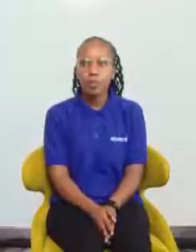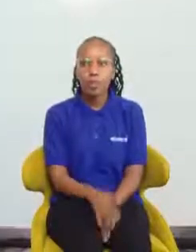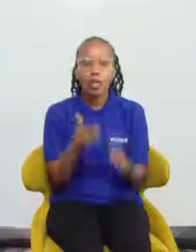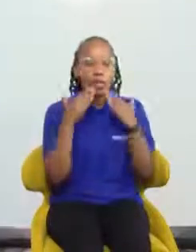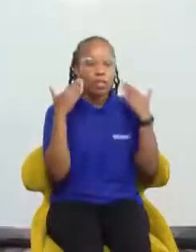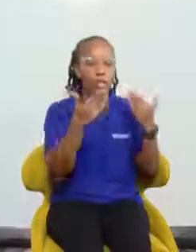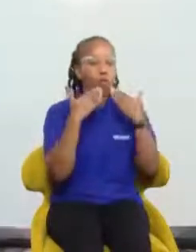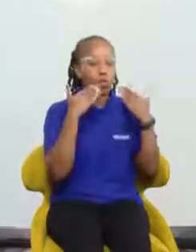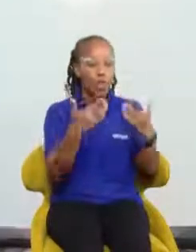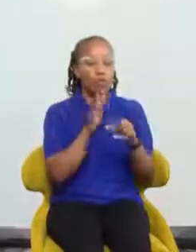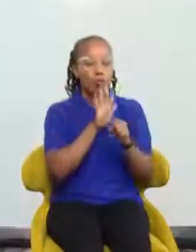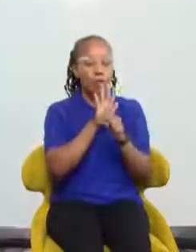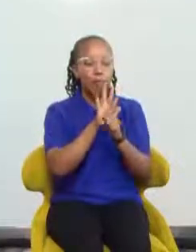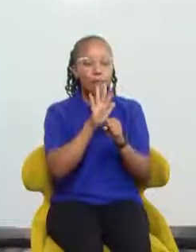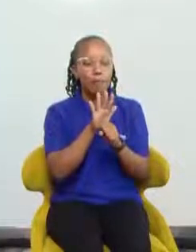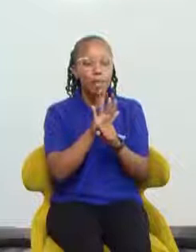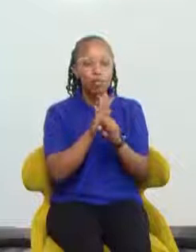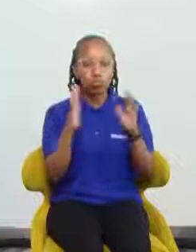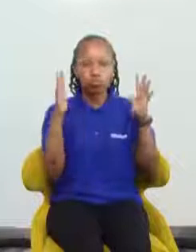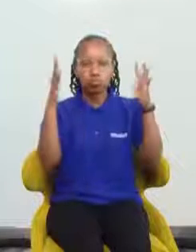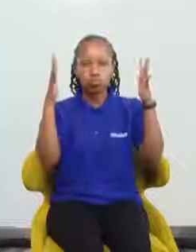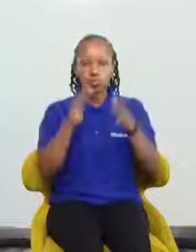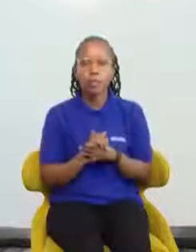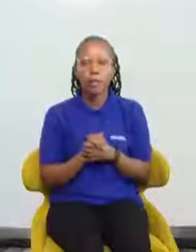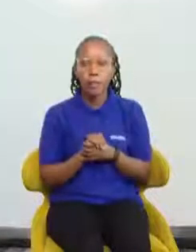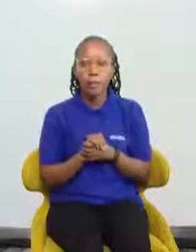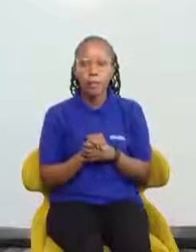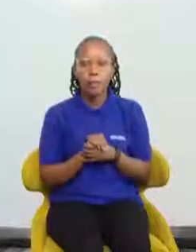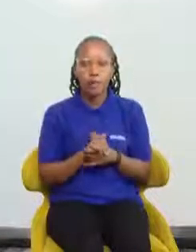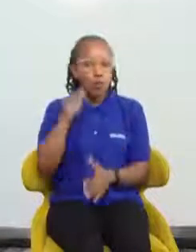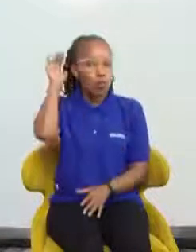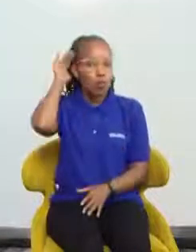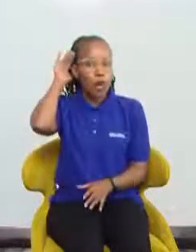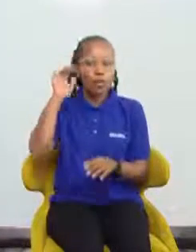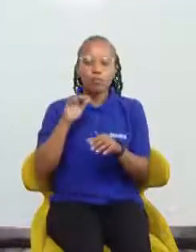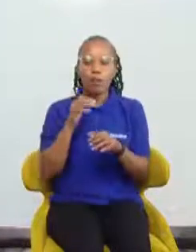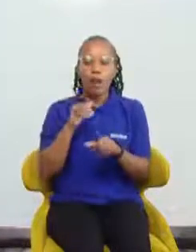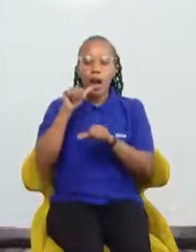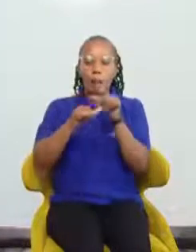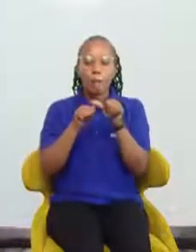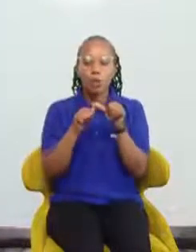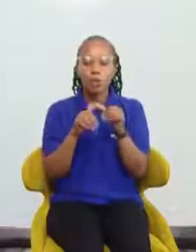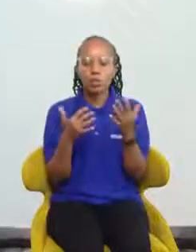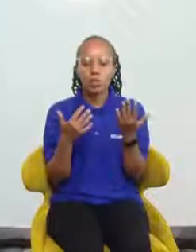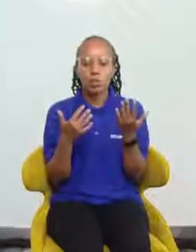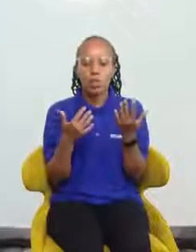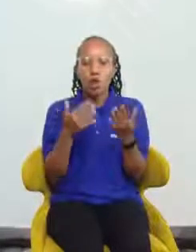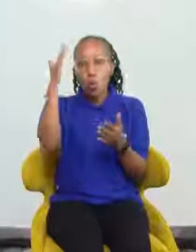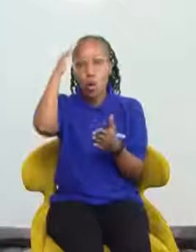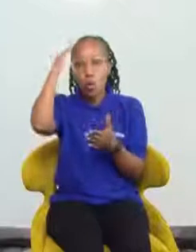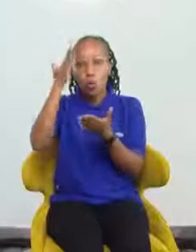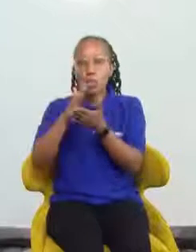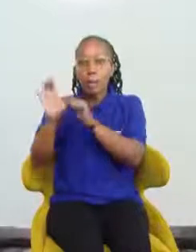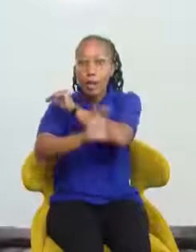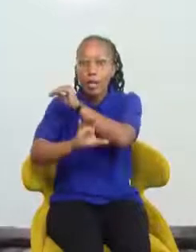Christy. Your point about the digital divide is so important, and we know that some countries have much